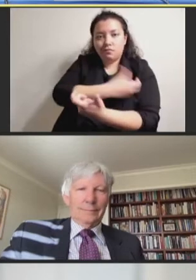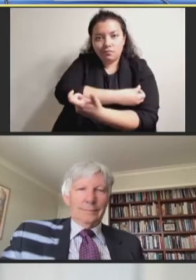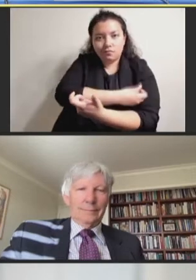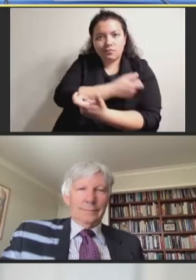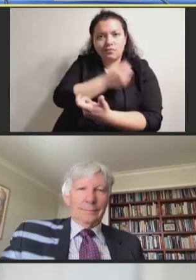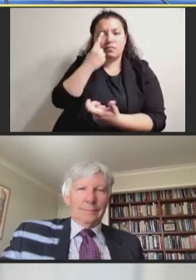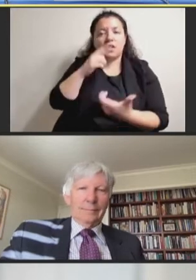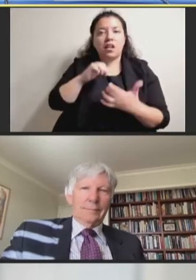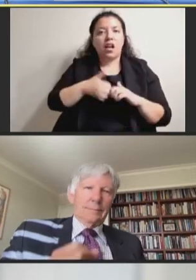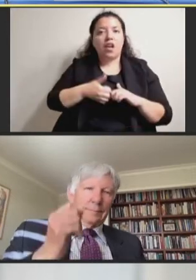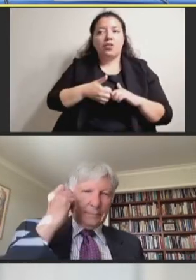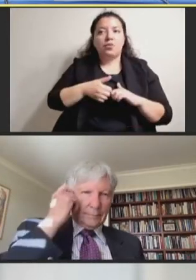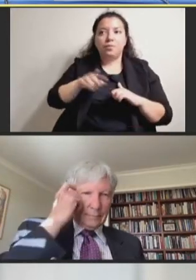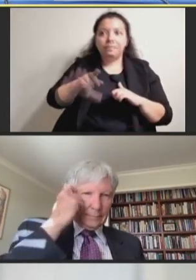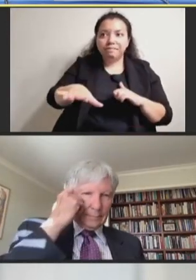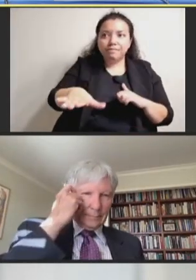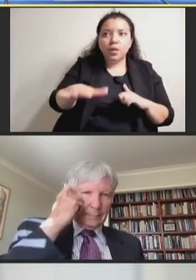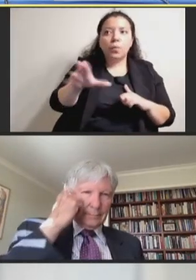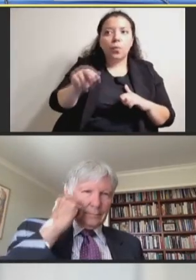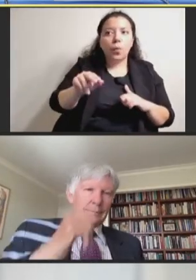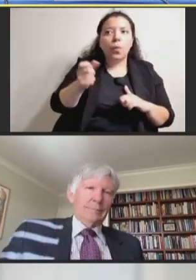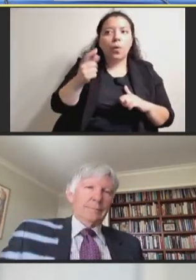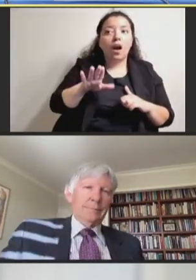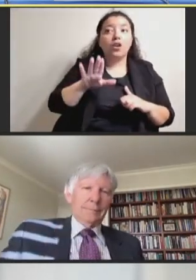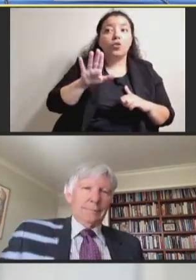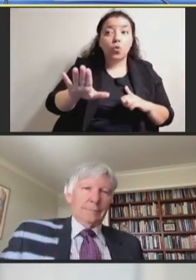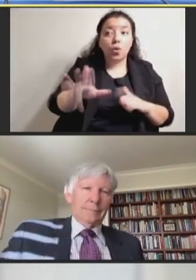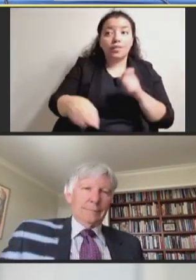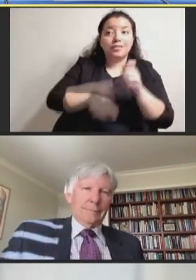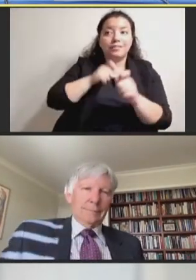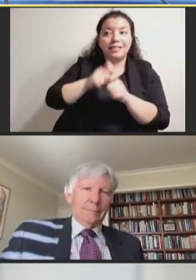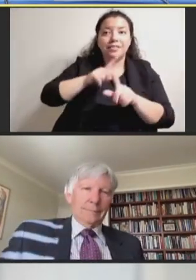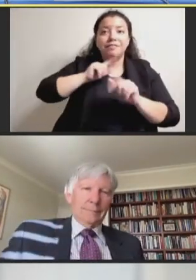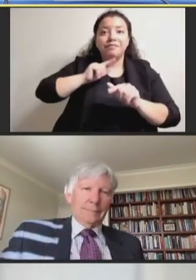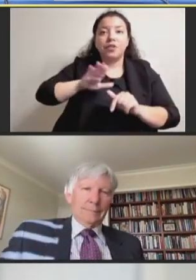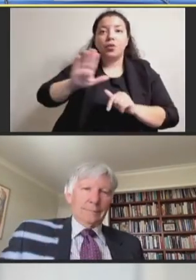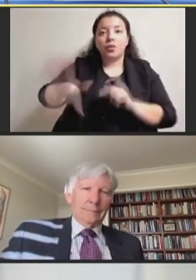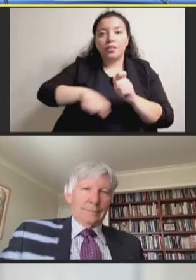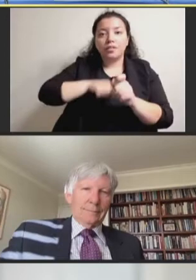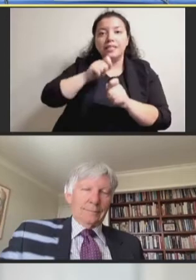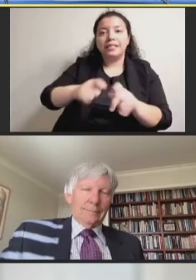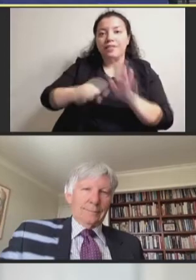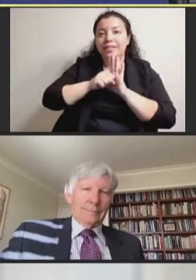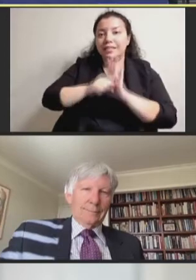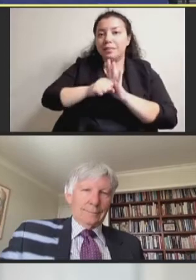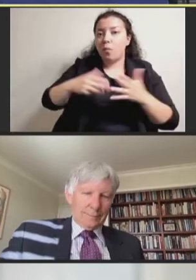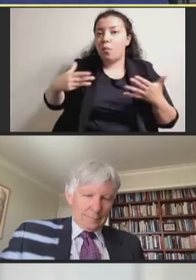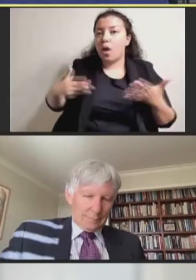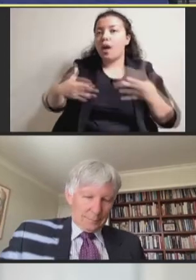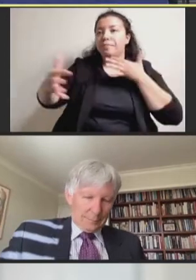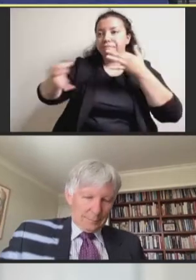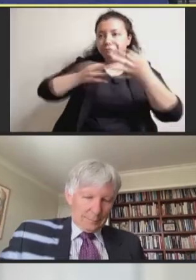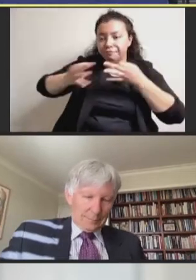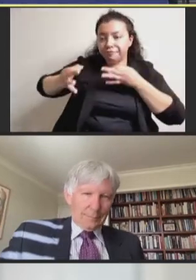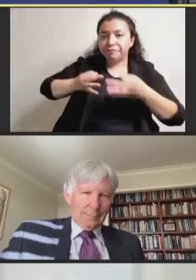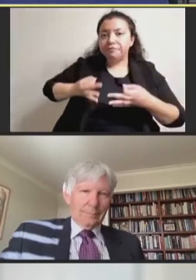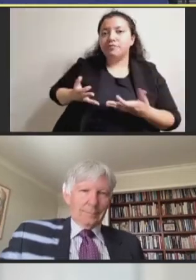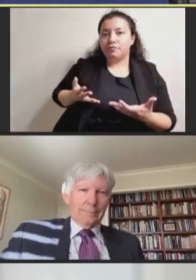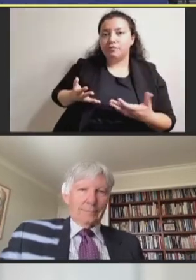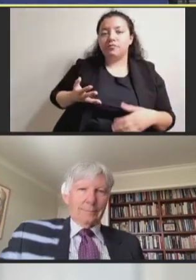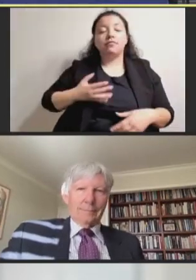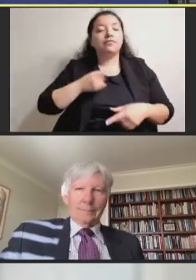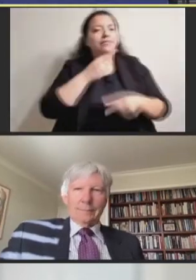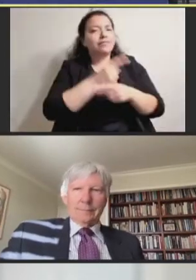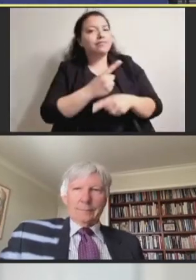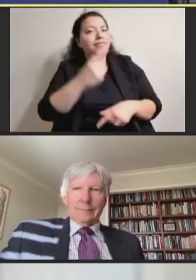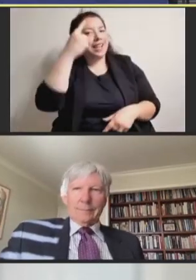experience once they're vaccinated. So, it comes back to what I think many of us have heard many times over the years. We've come a